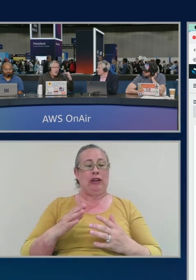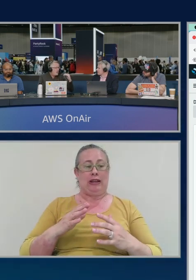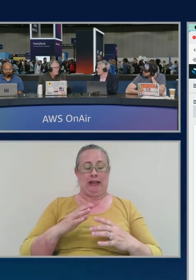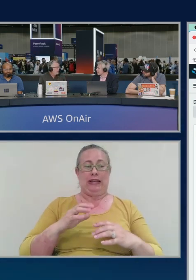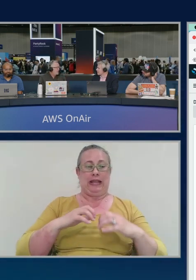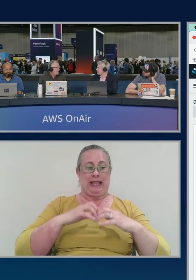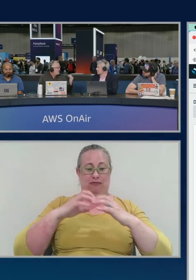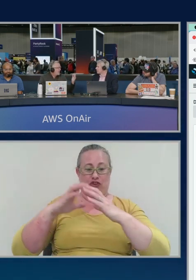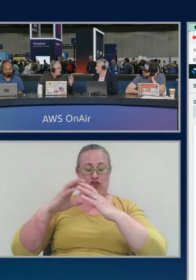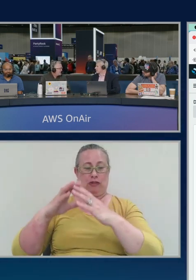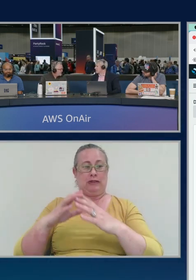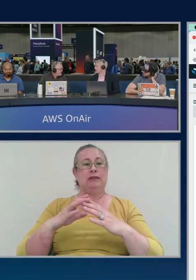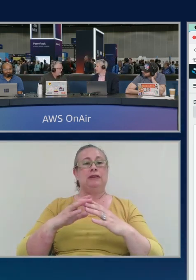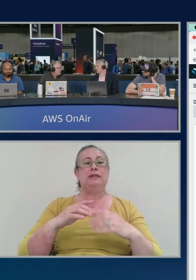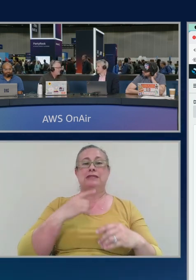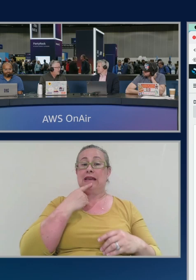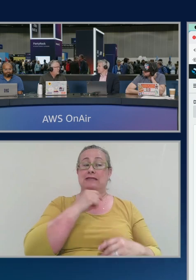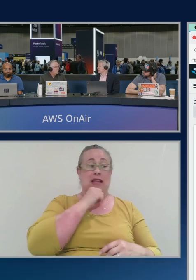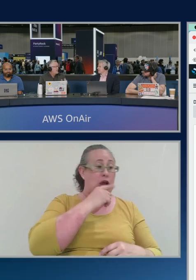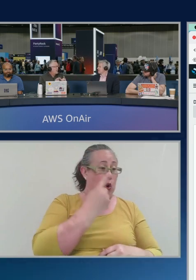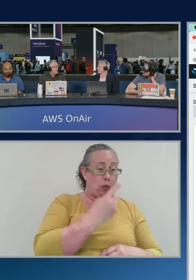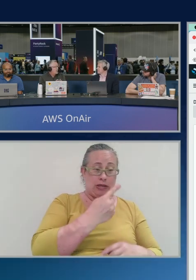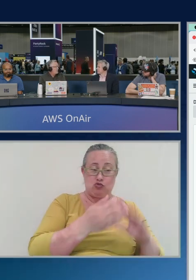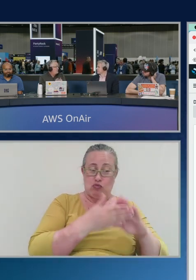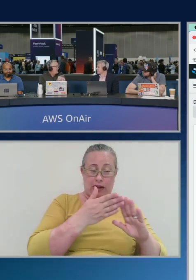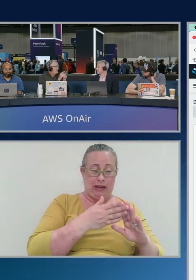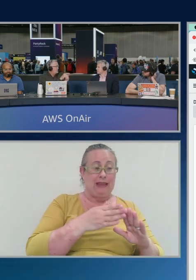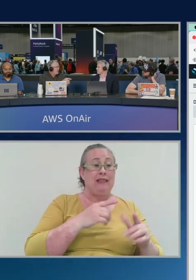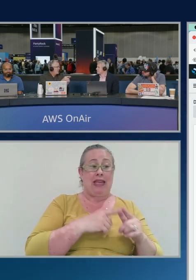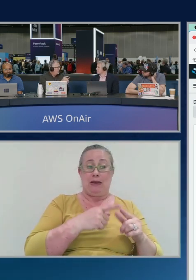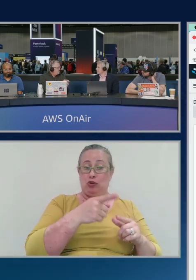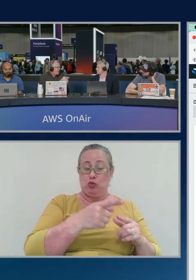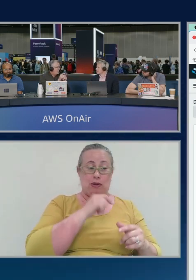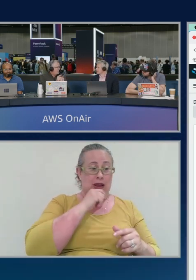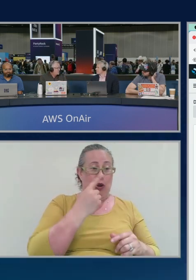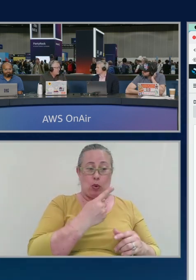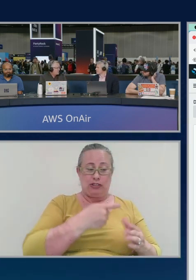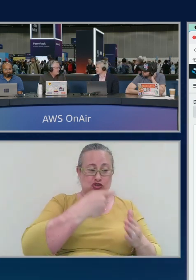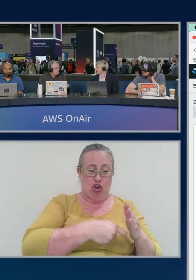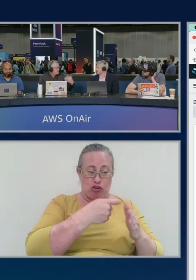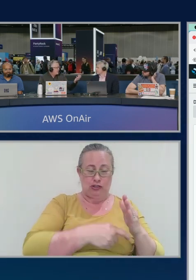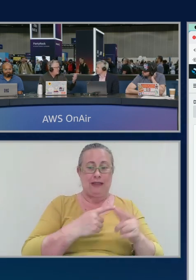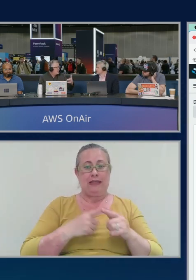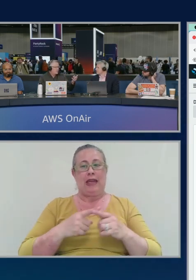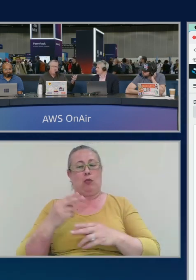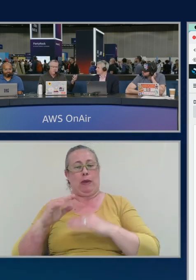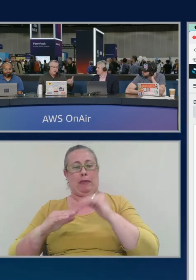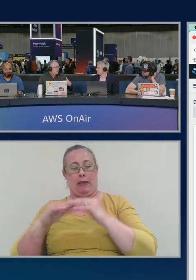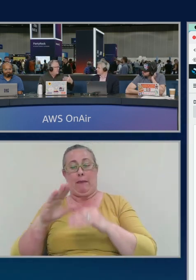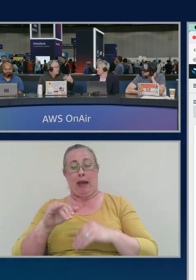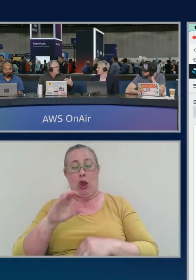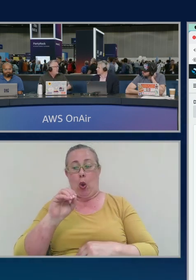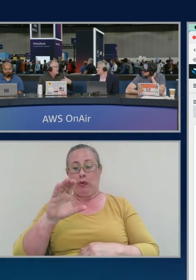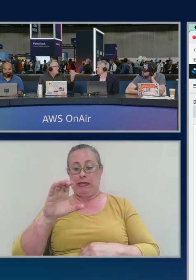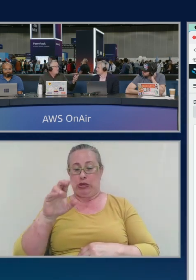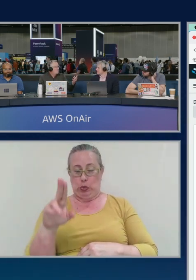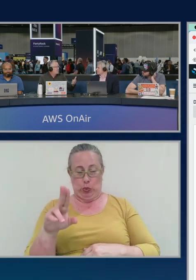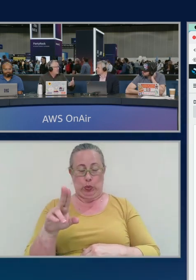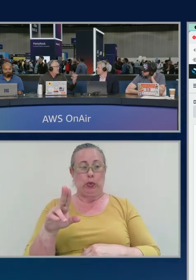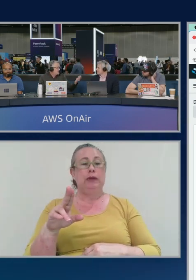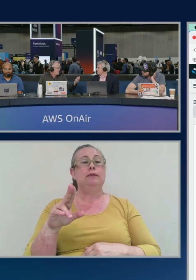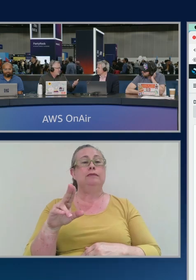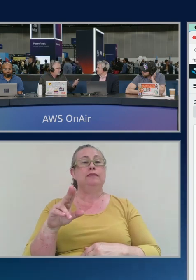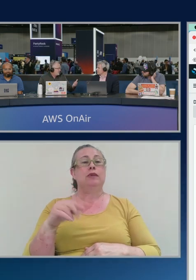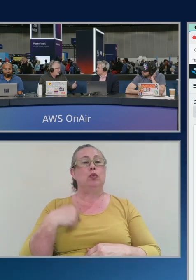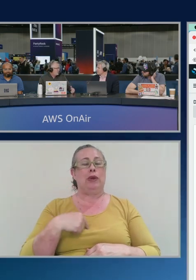it's not always running. You're not getting charged for it. And the way that we build the product is by OCUs, which is a common term that we know for